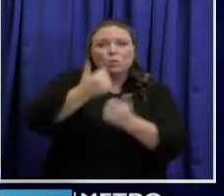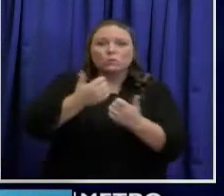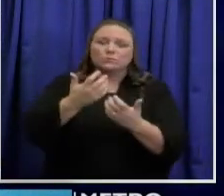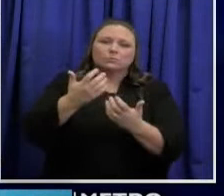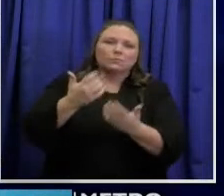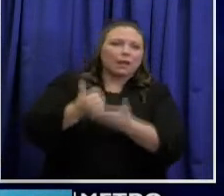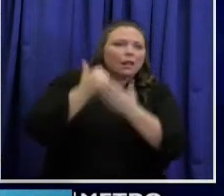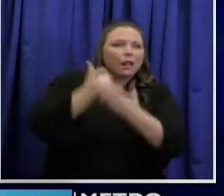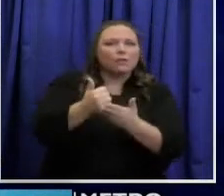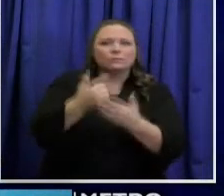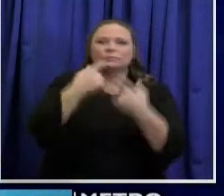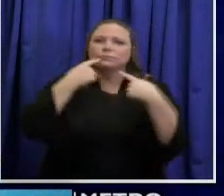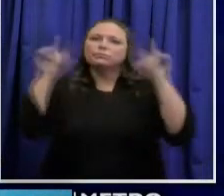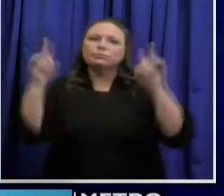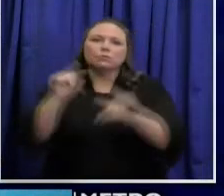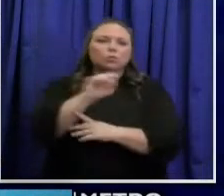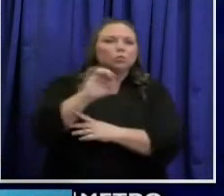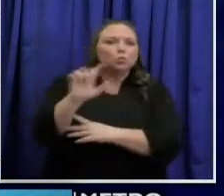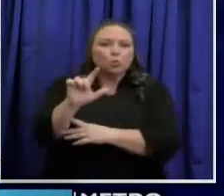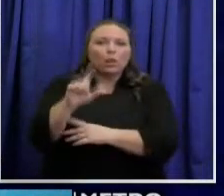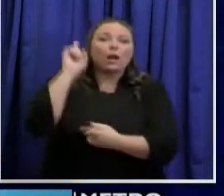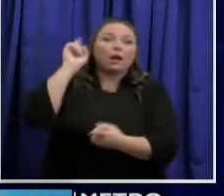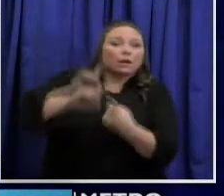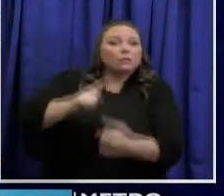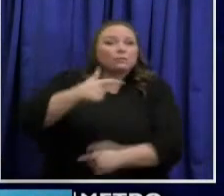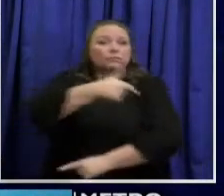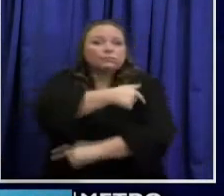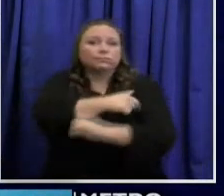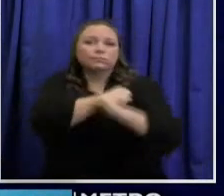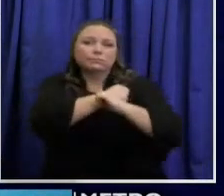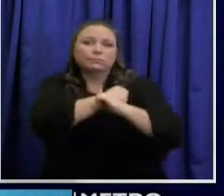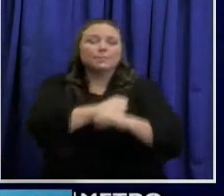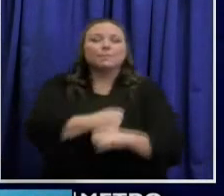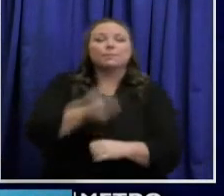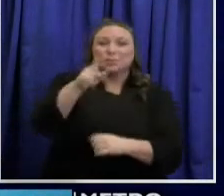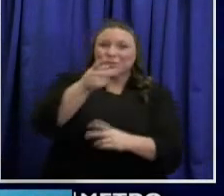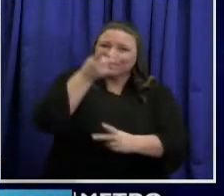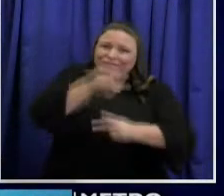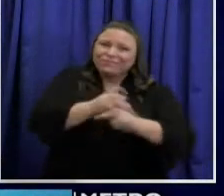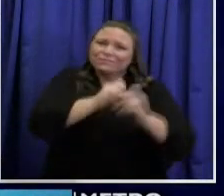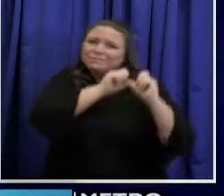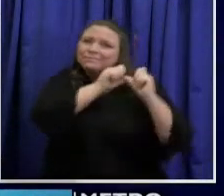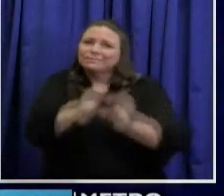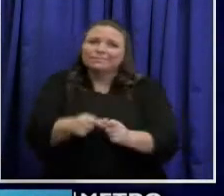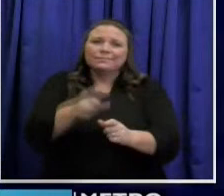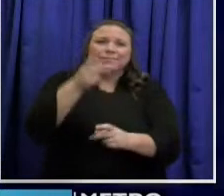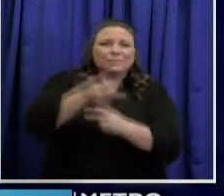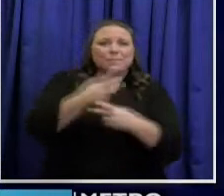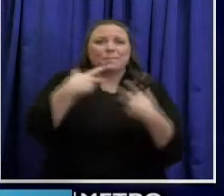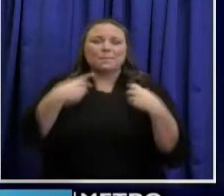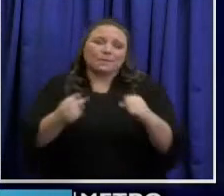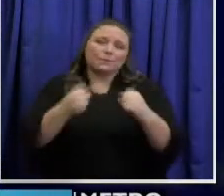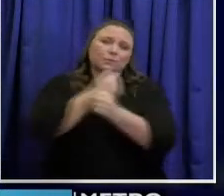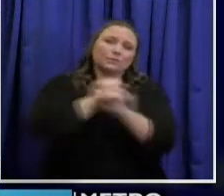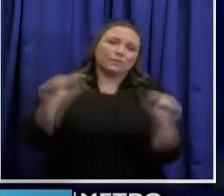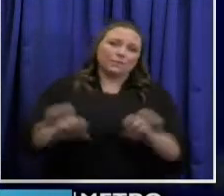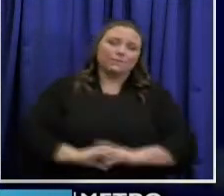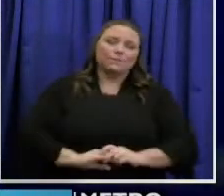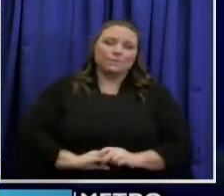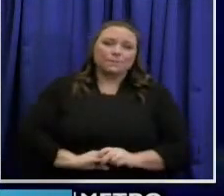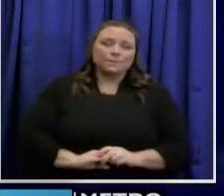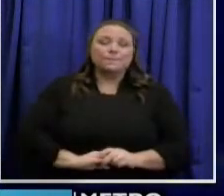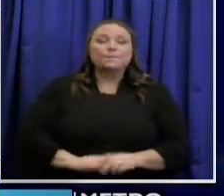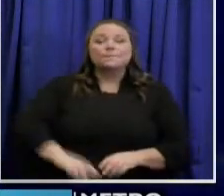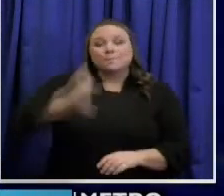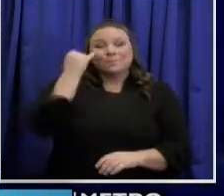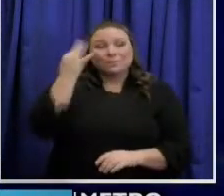we have a vaccine. We must recommit ourselves to staying safe and preserving our hospital capacity. And as a